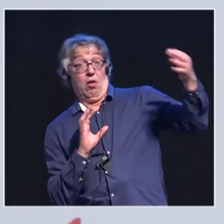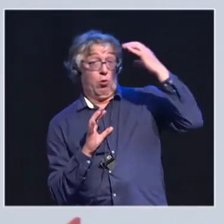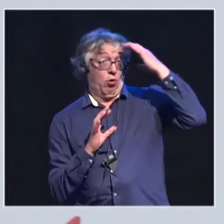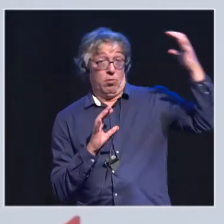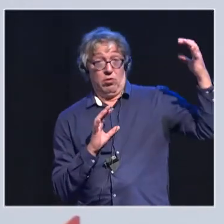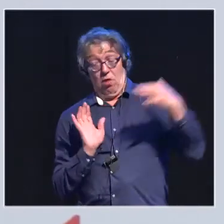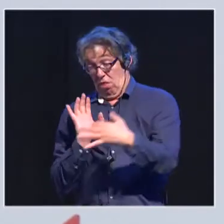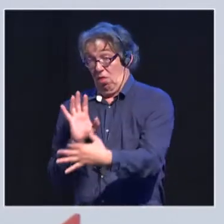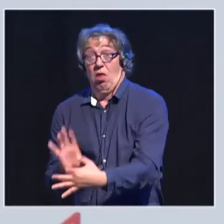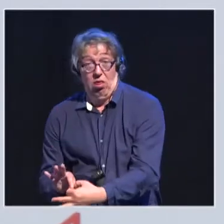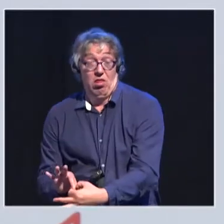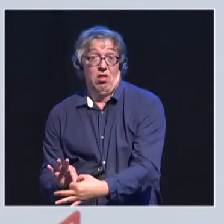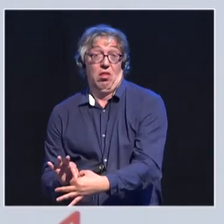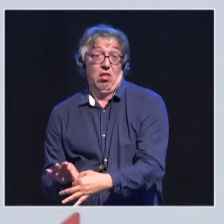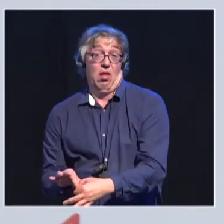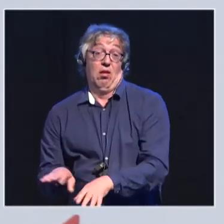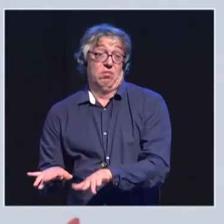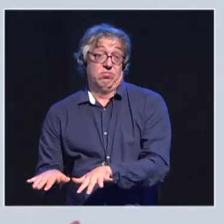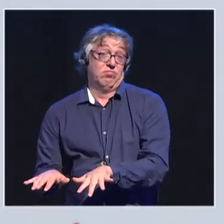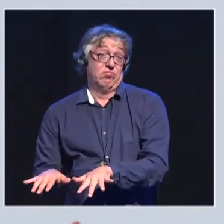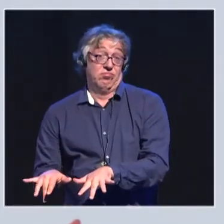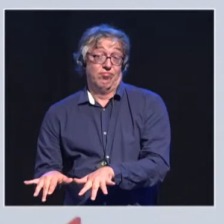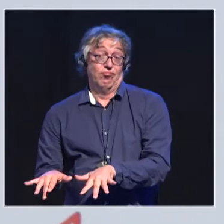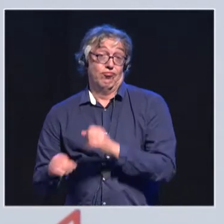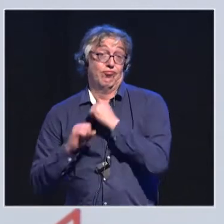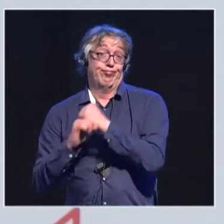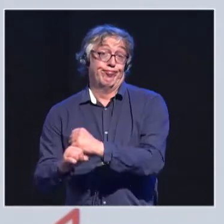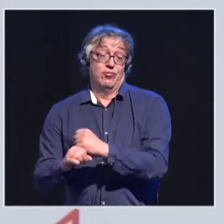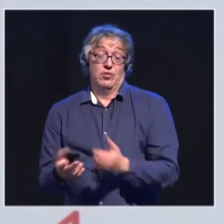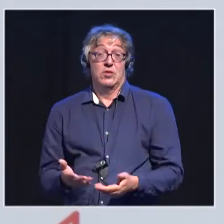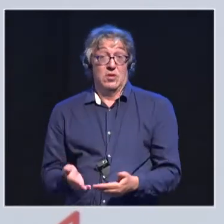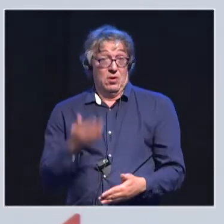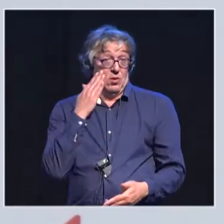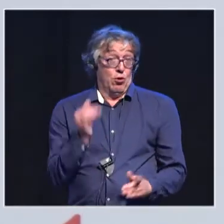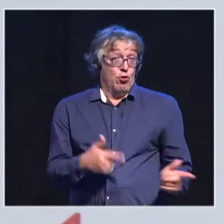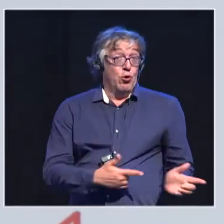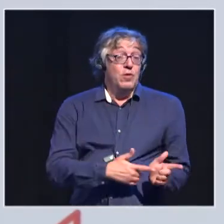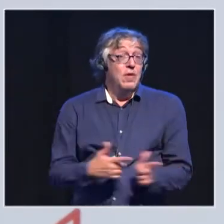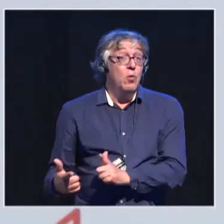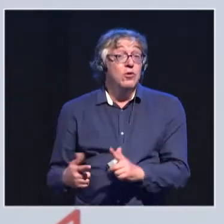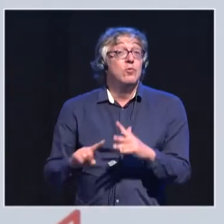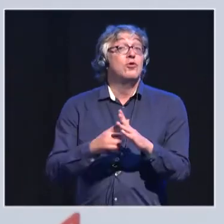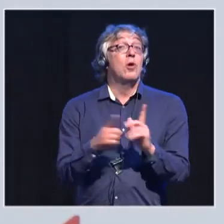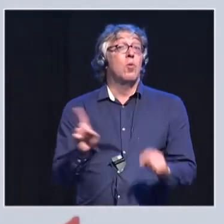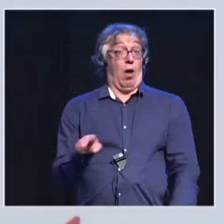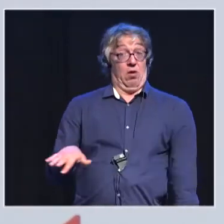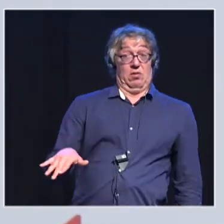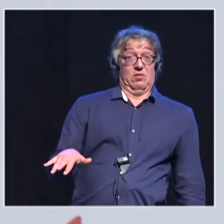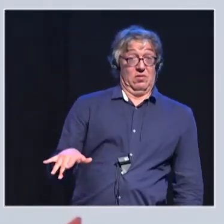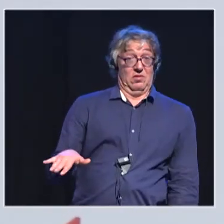entity, and it could be, about terrorism. It also starts on the